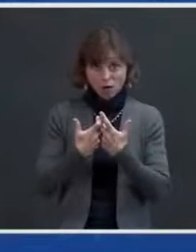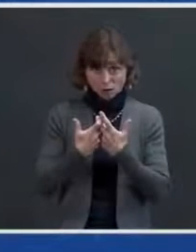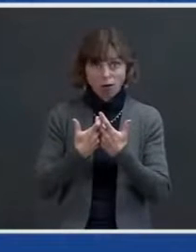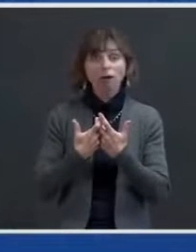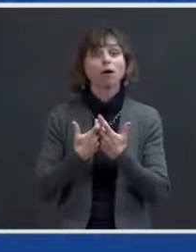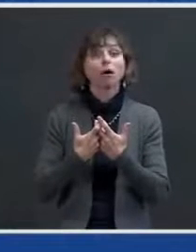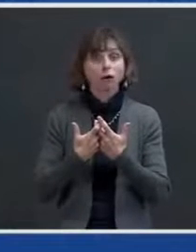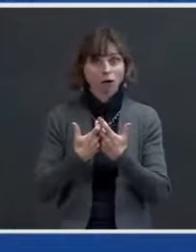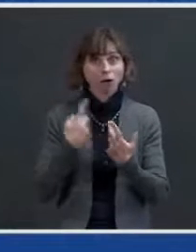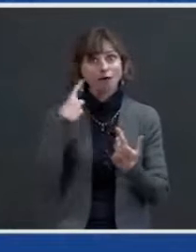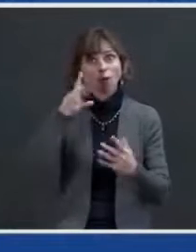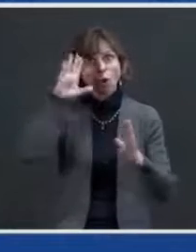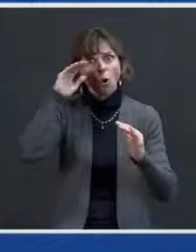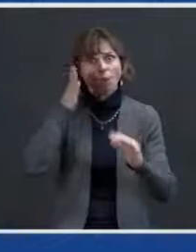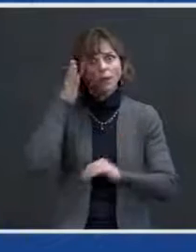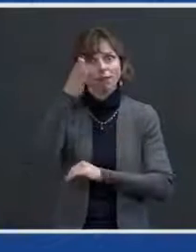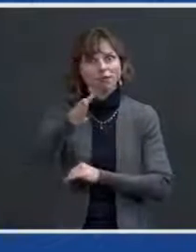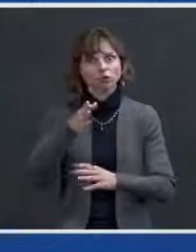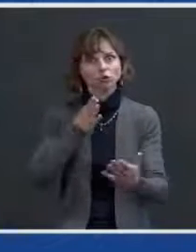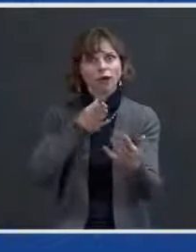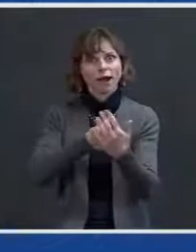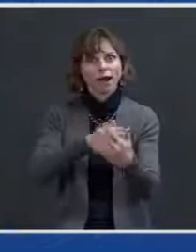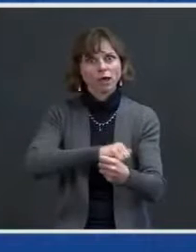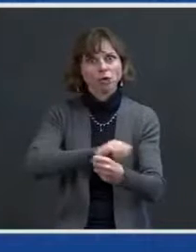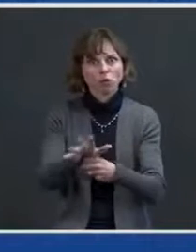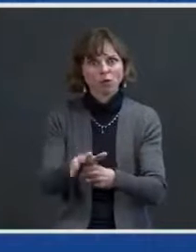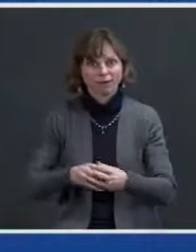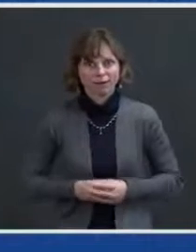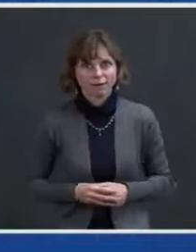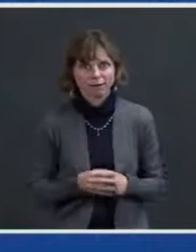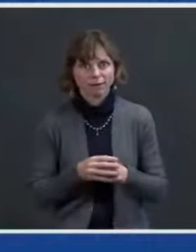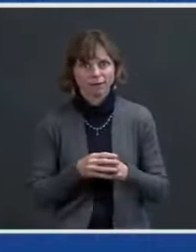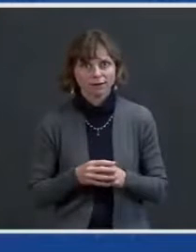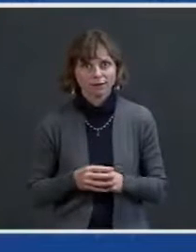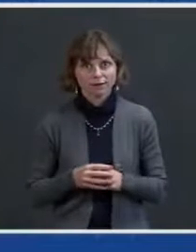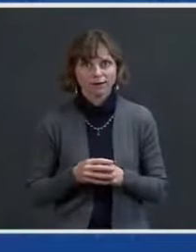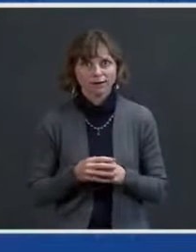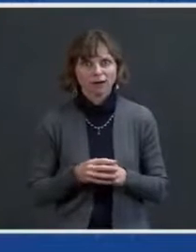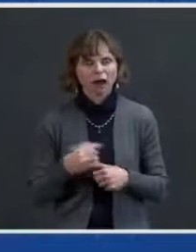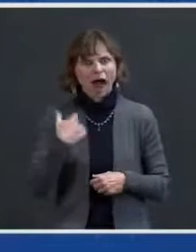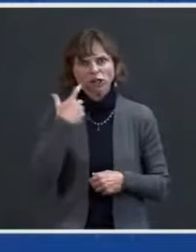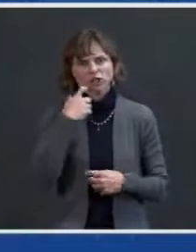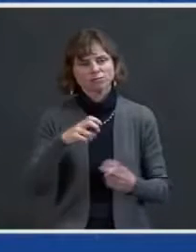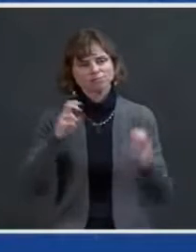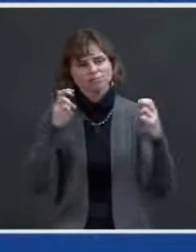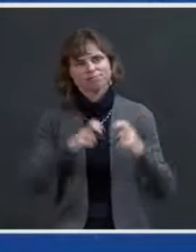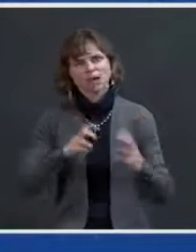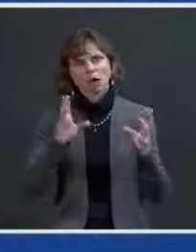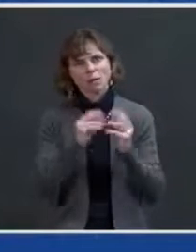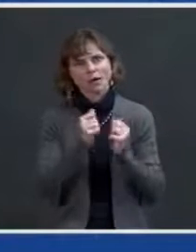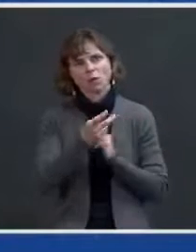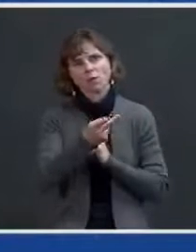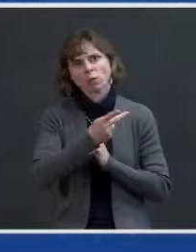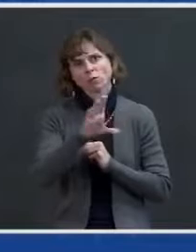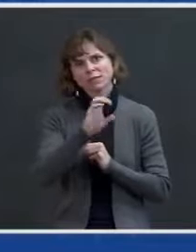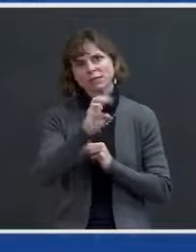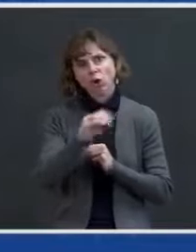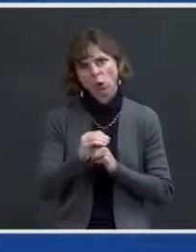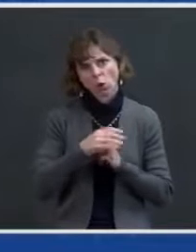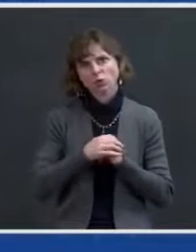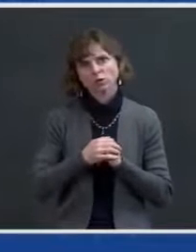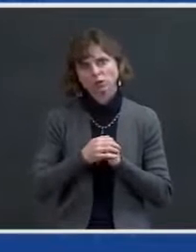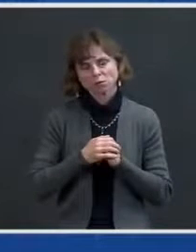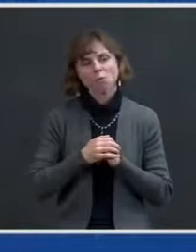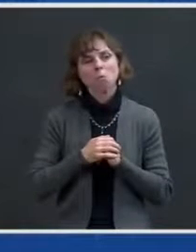against COVID-19. I just had an opportunity to meet with both of these CEOs and with their senior operating officers, and to